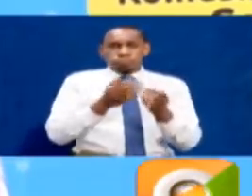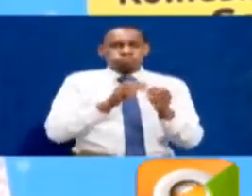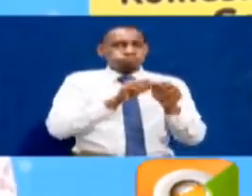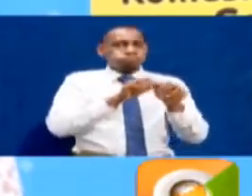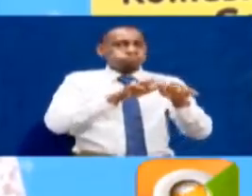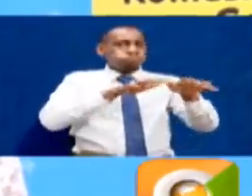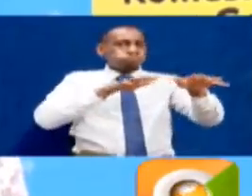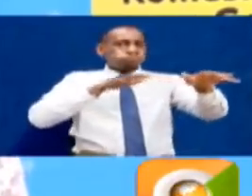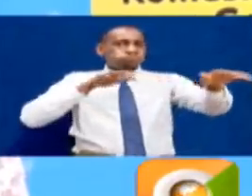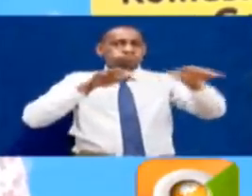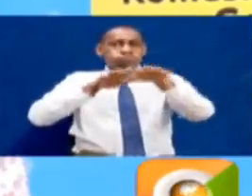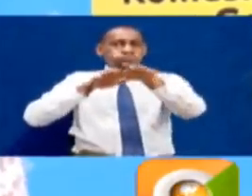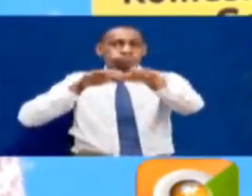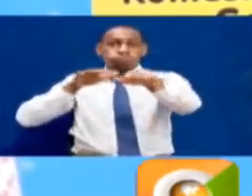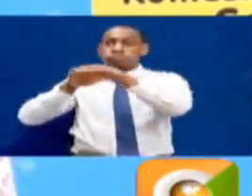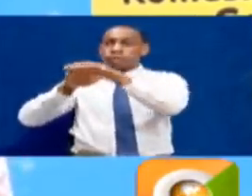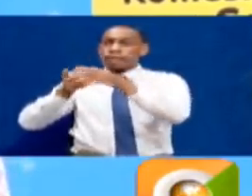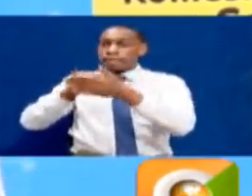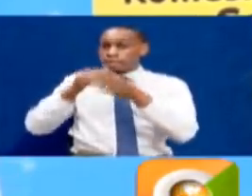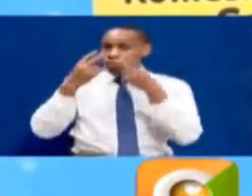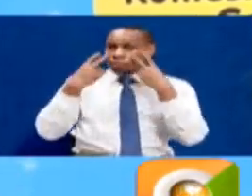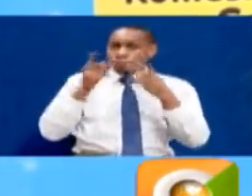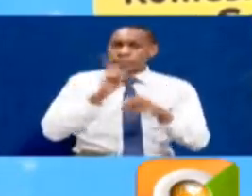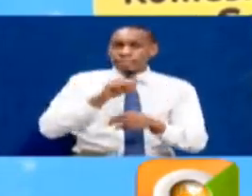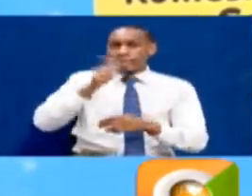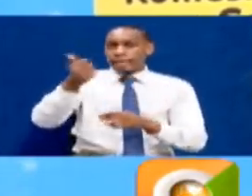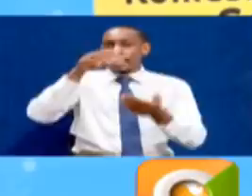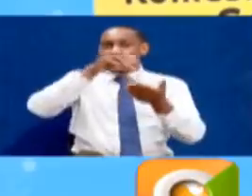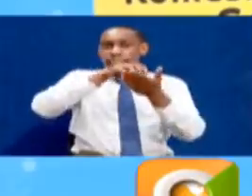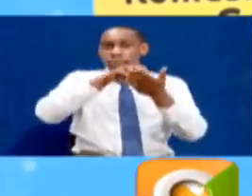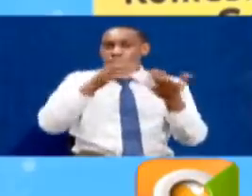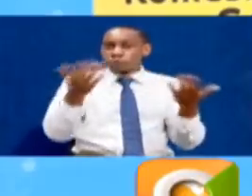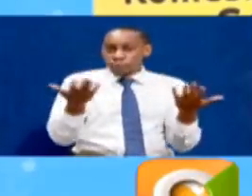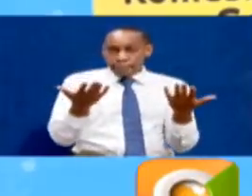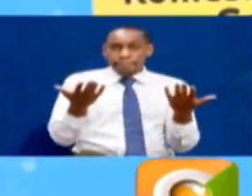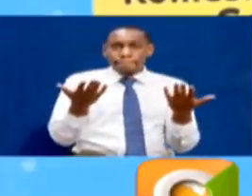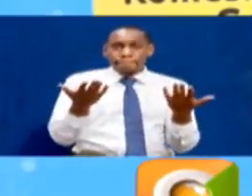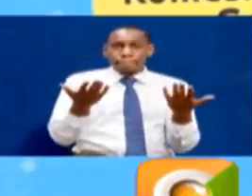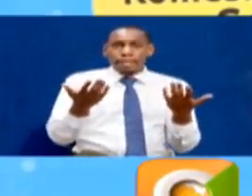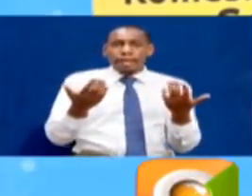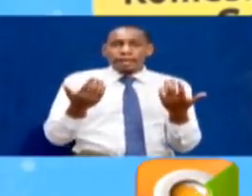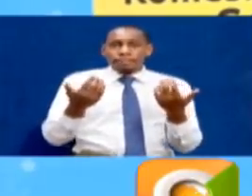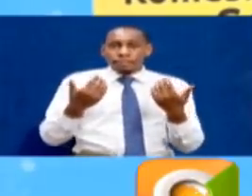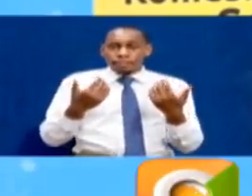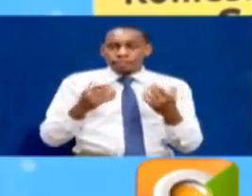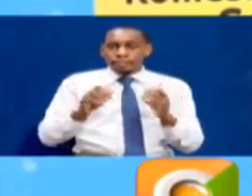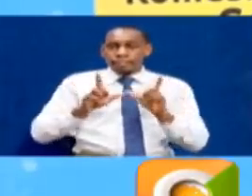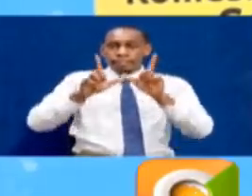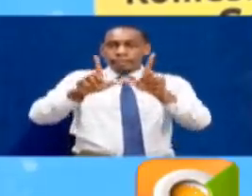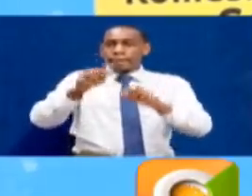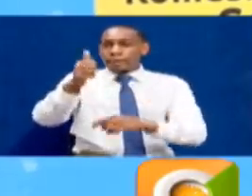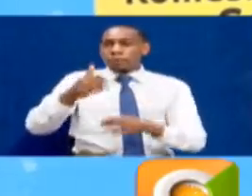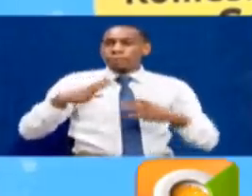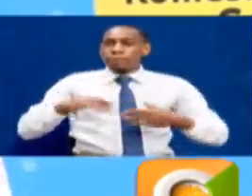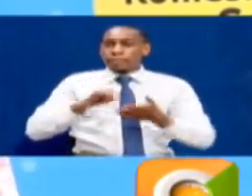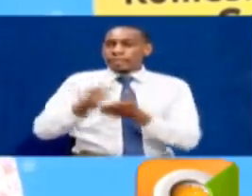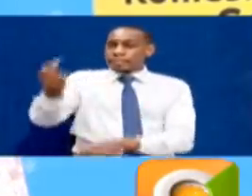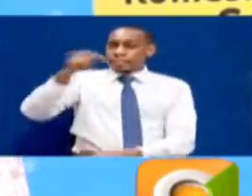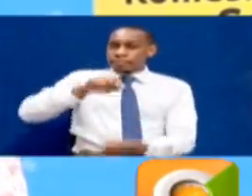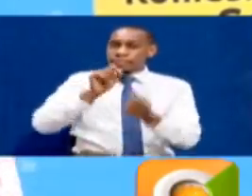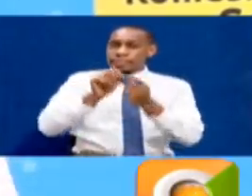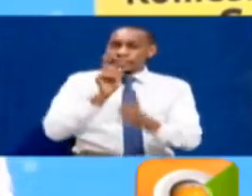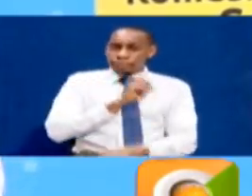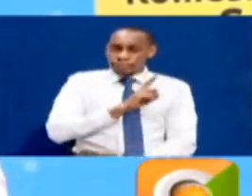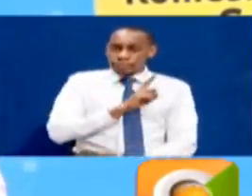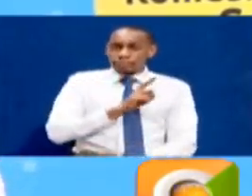queue that you see there. We also have circumstances where we are holding certificates for people who came, they